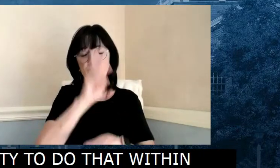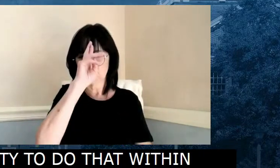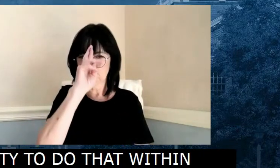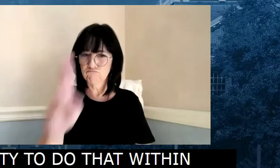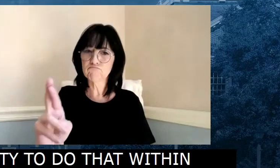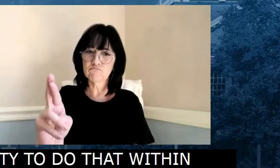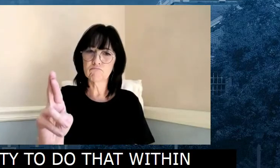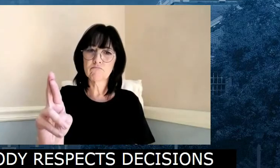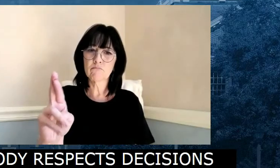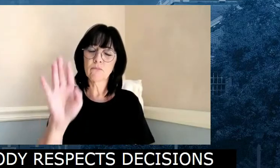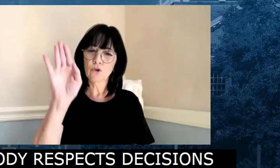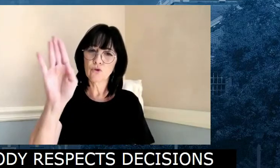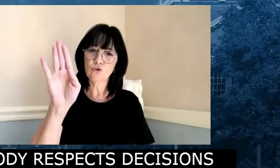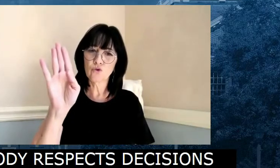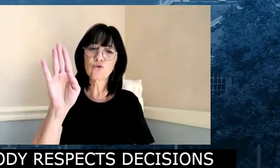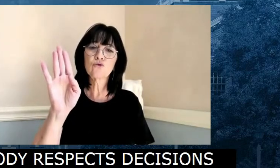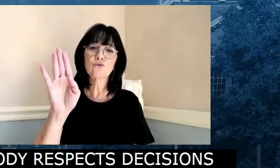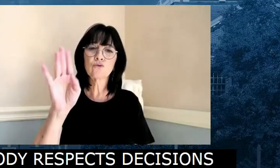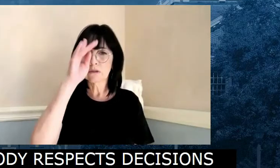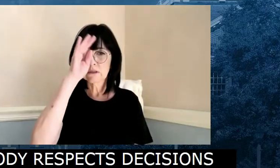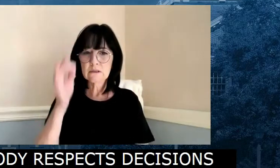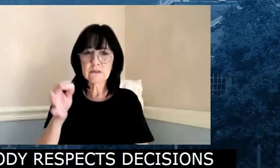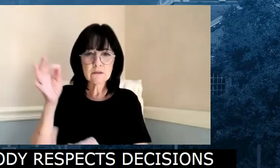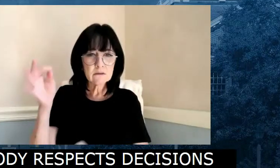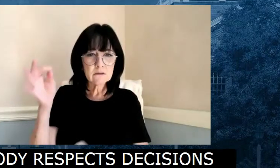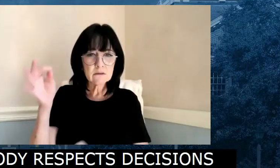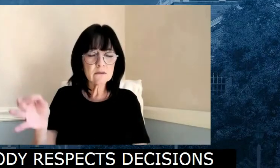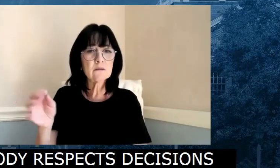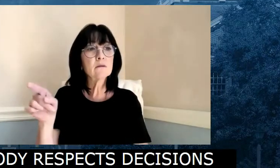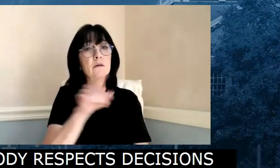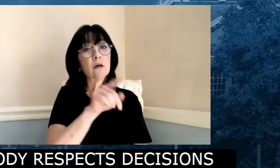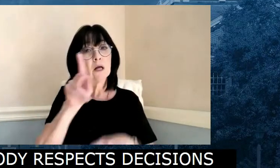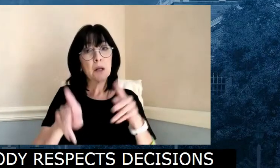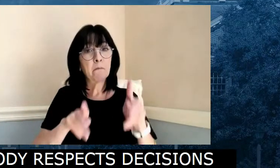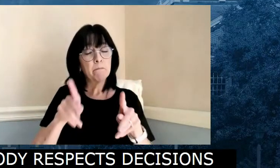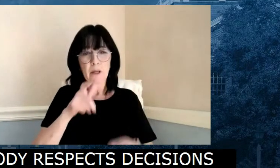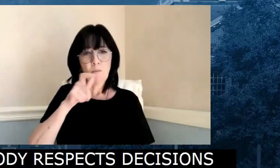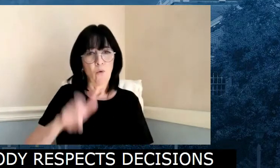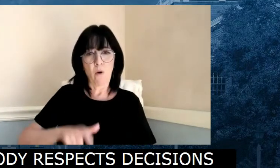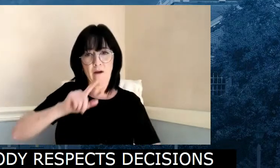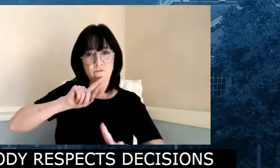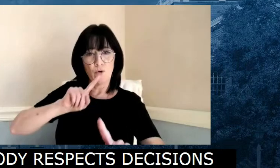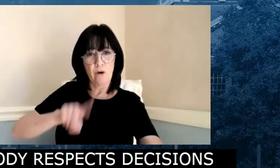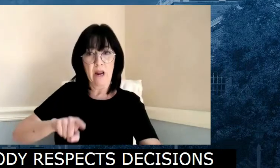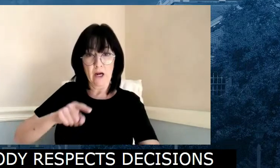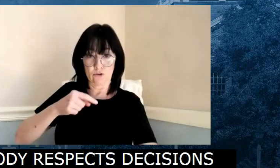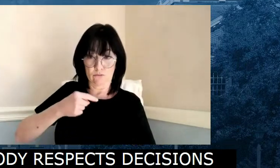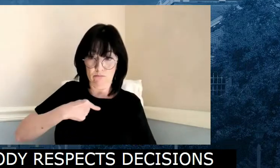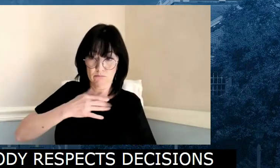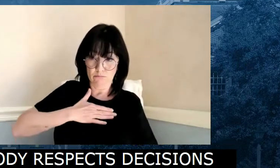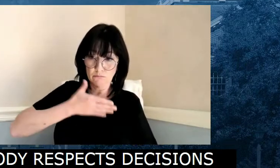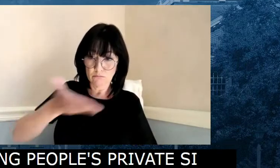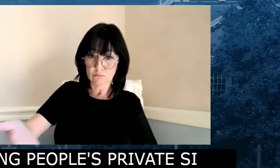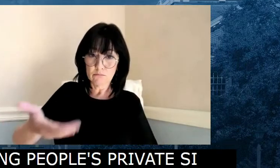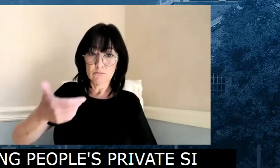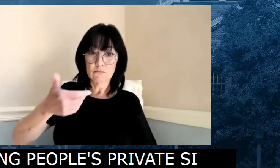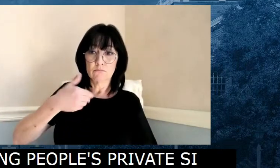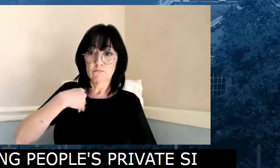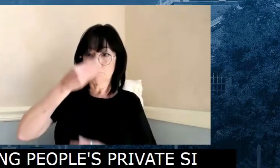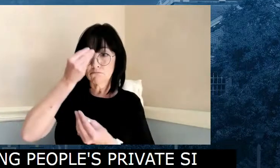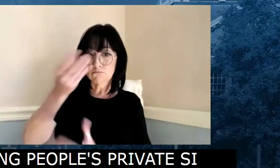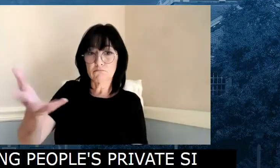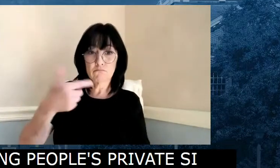people's privacy with respect to whether they're vaccinated or not. And if we approach it